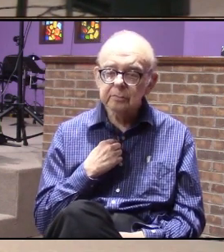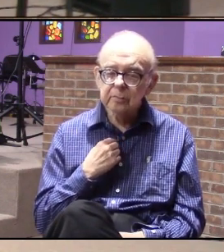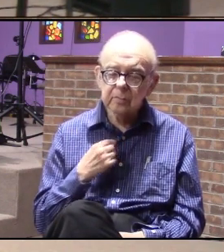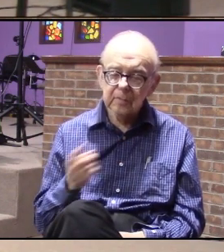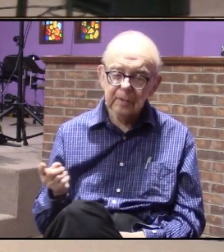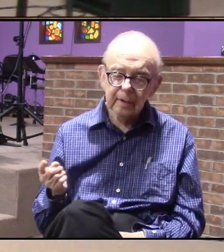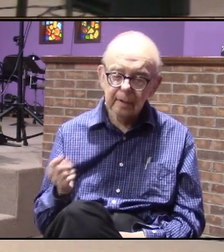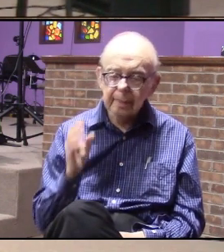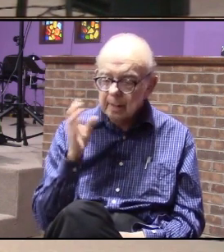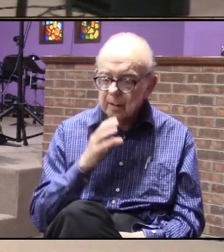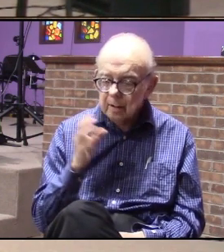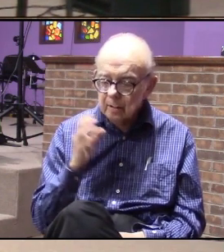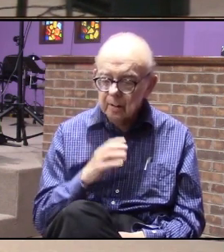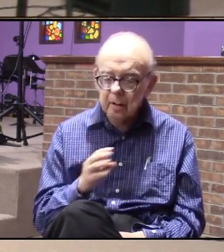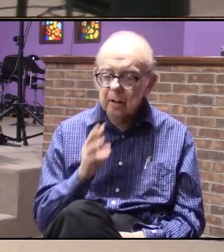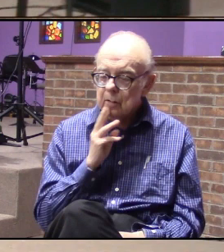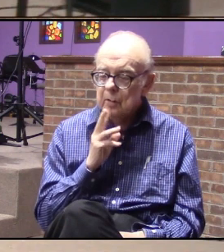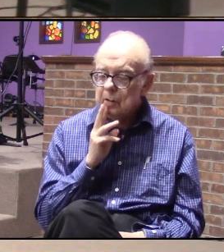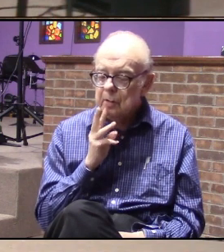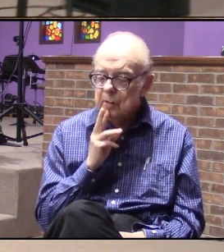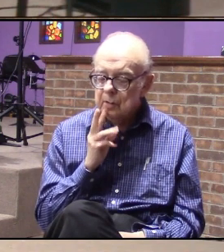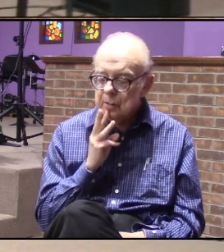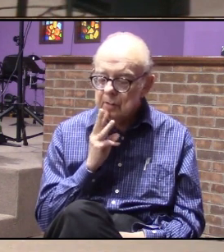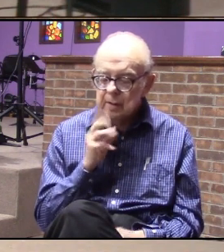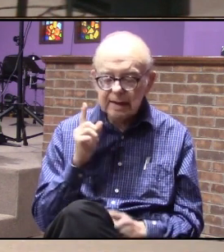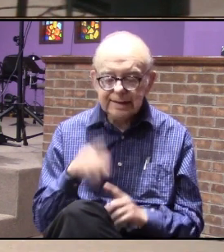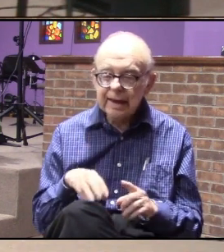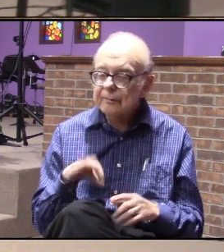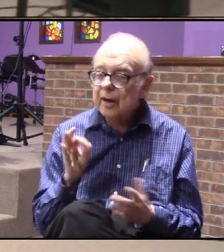They're looking for water and they can't find any water.